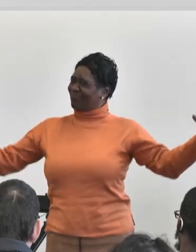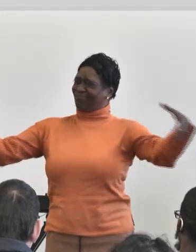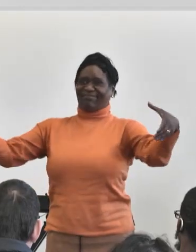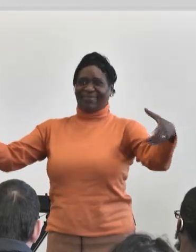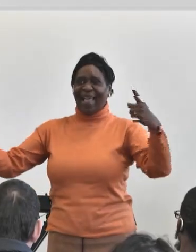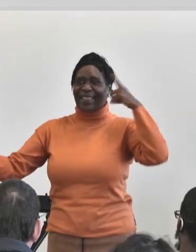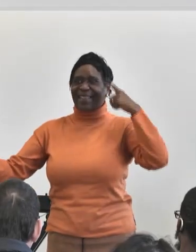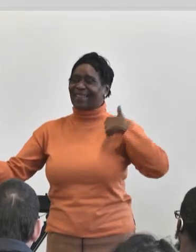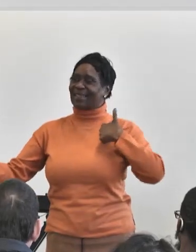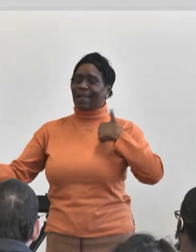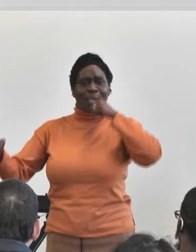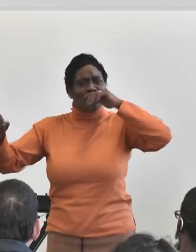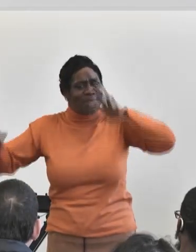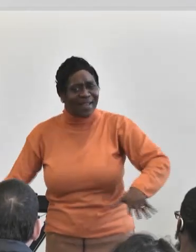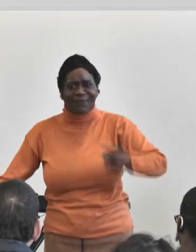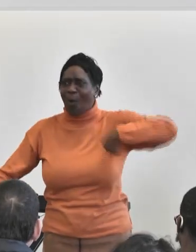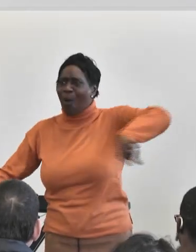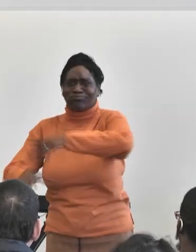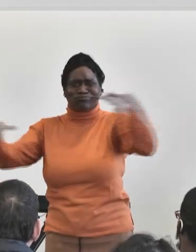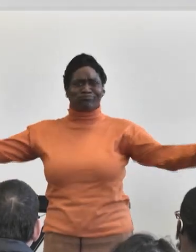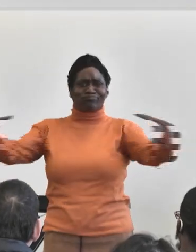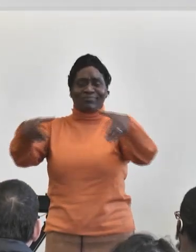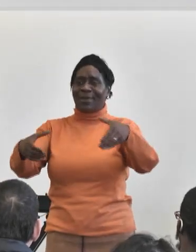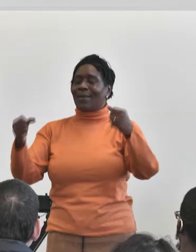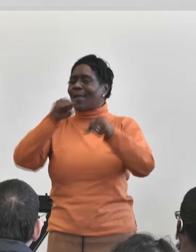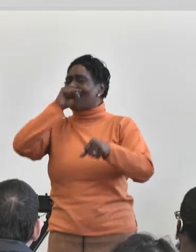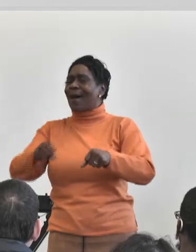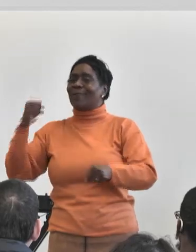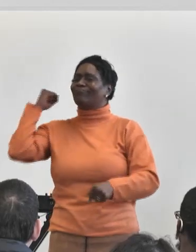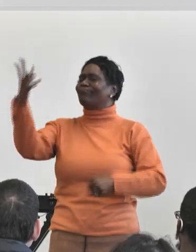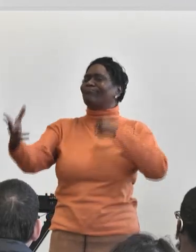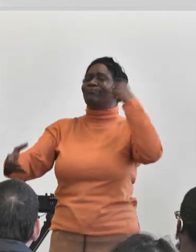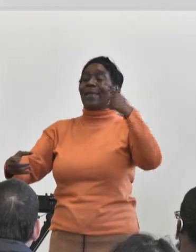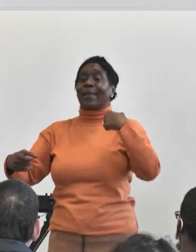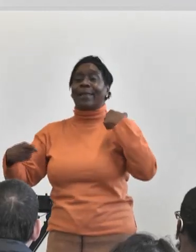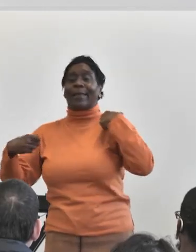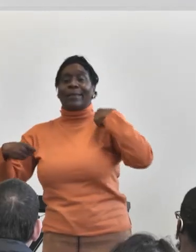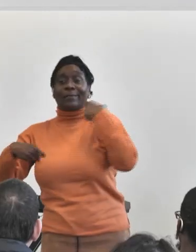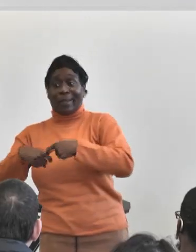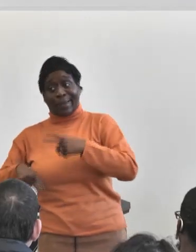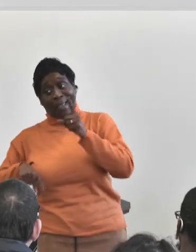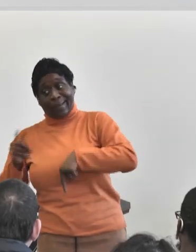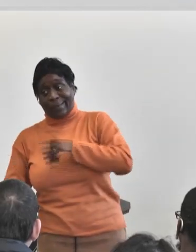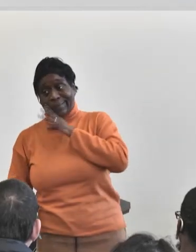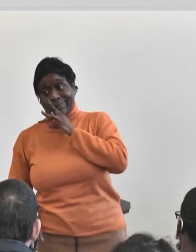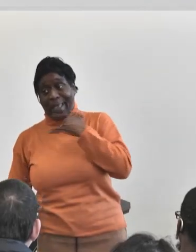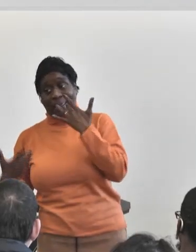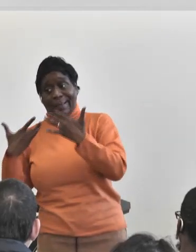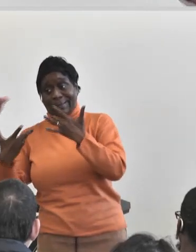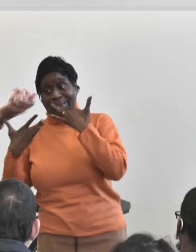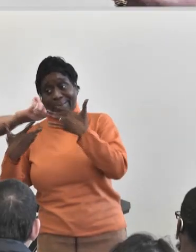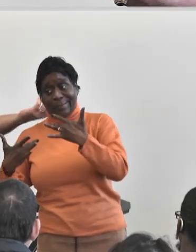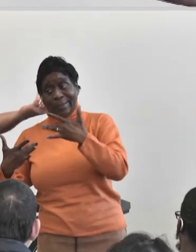I think it's just a blessing. Es una bendición. I love singing in Spanish. Me encanta cantar en español. Now, I don't sing well in Spanish. No canto bien